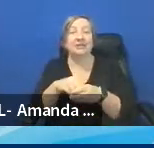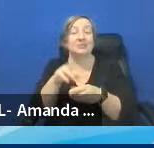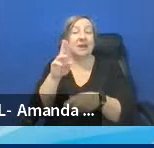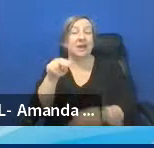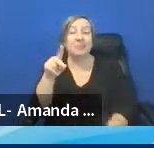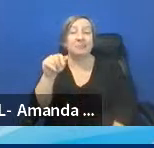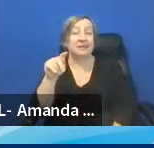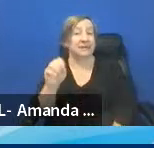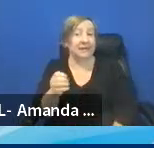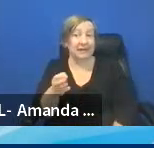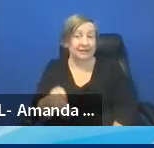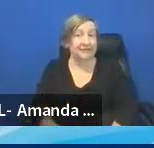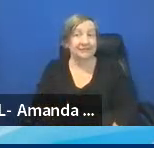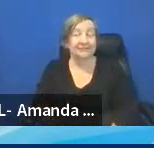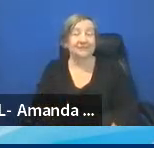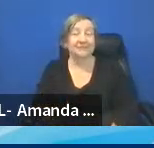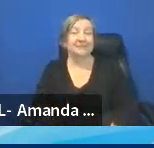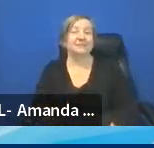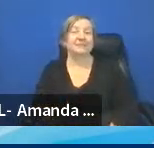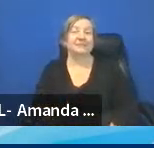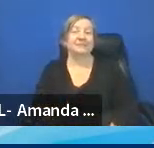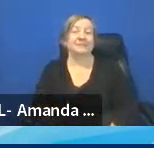update.